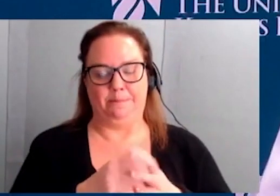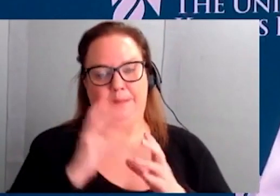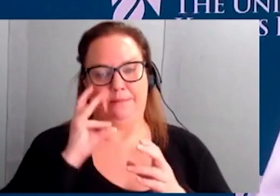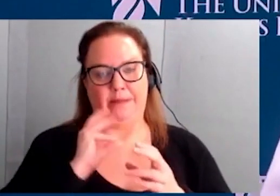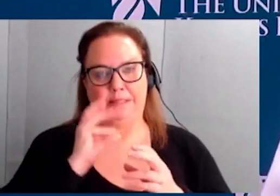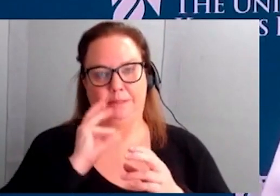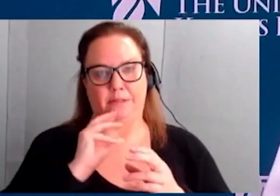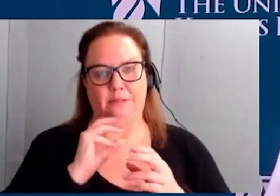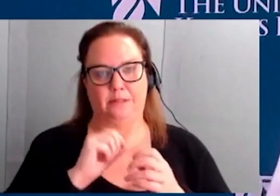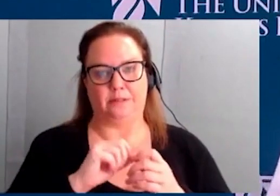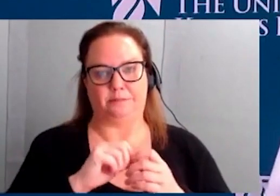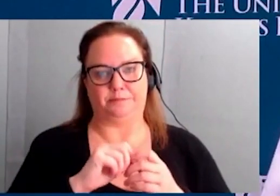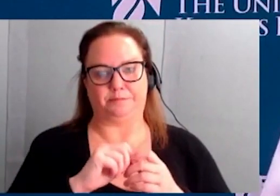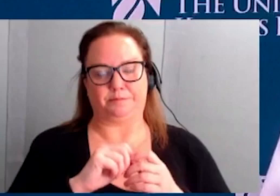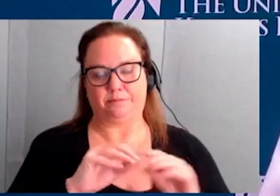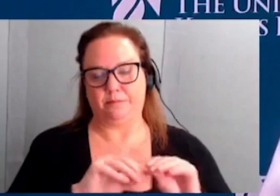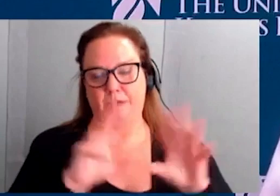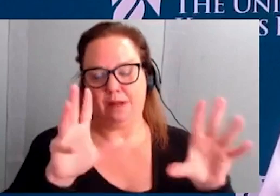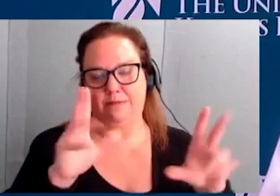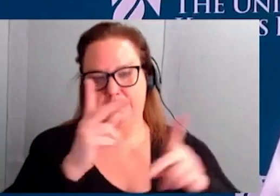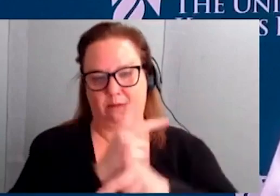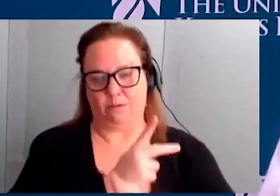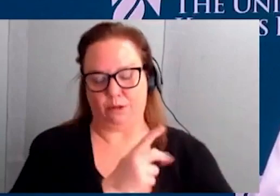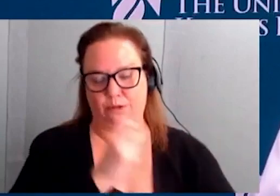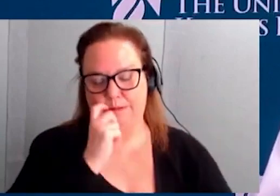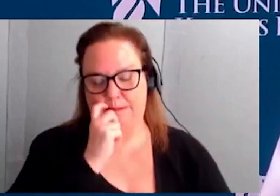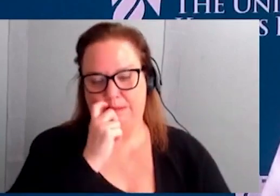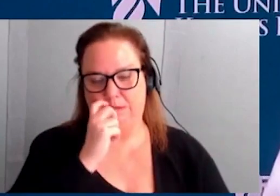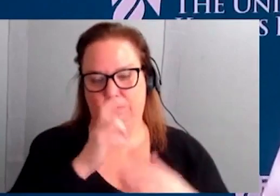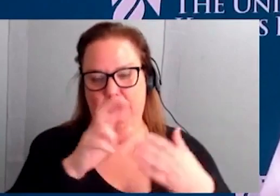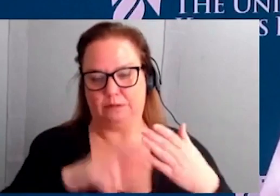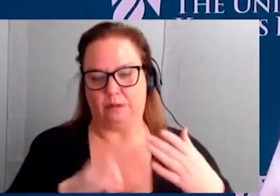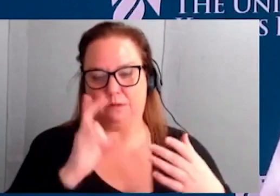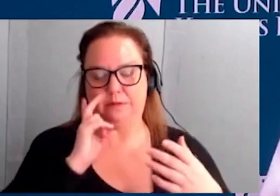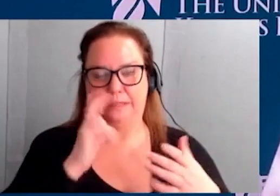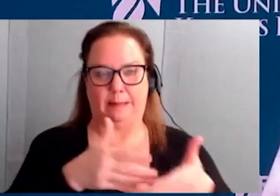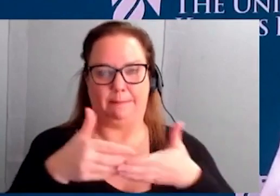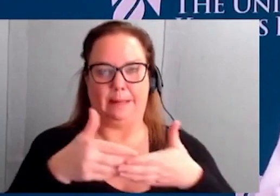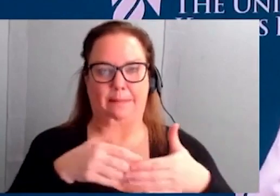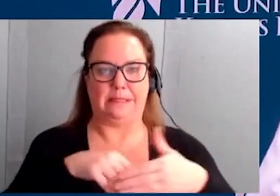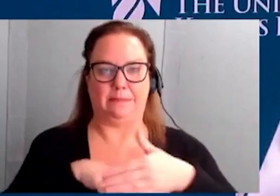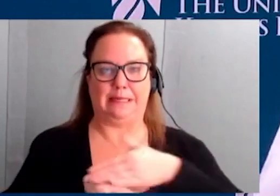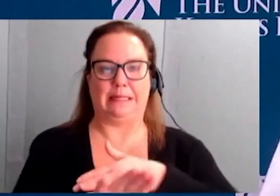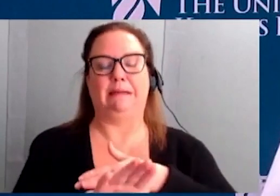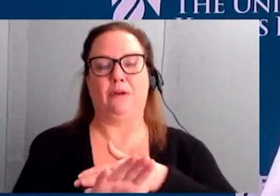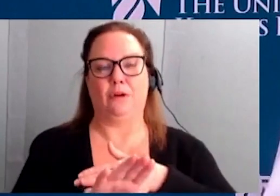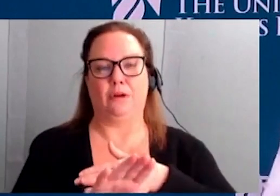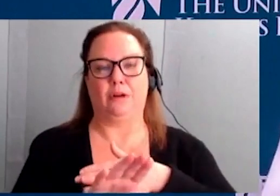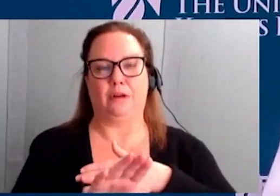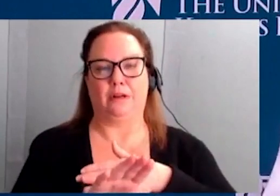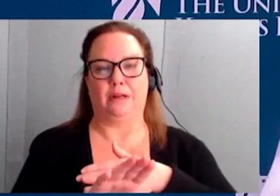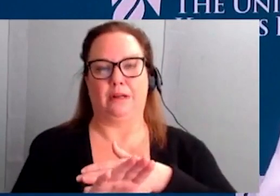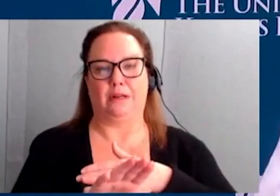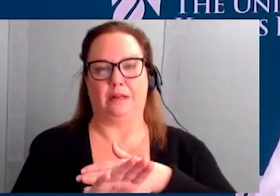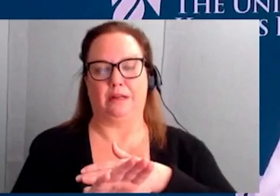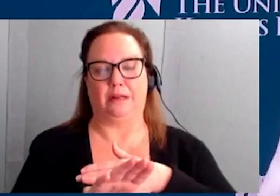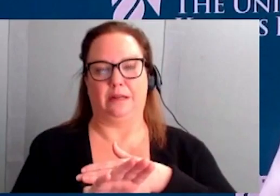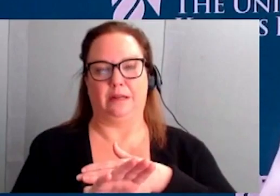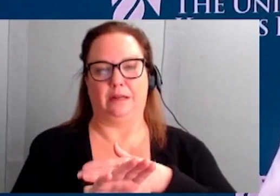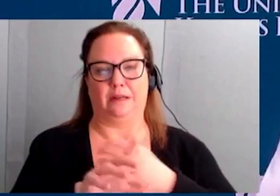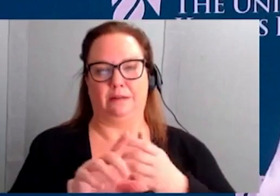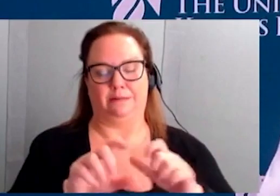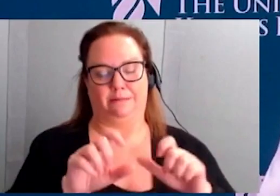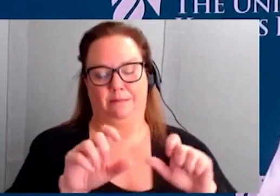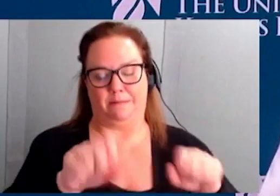Those are probably obviously the worst outcome. We've seen babies being delivered at the cusp of viability, or that's